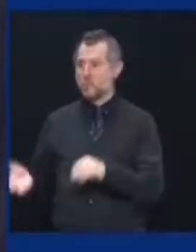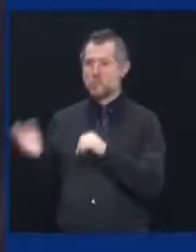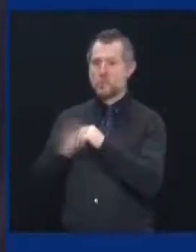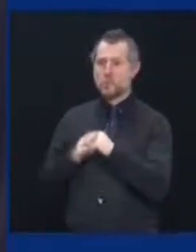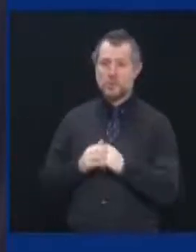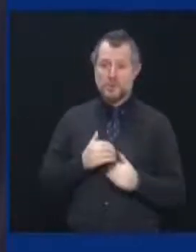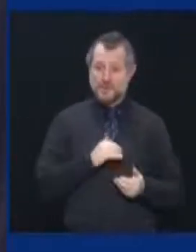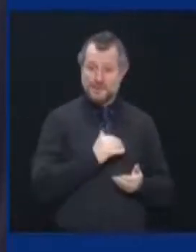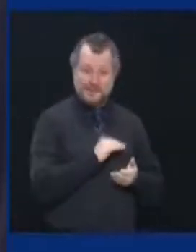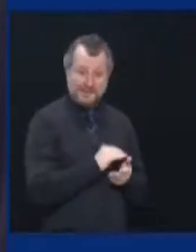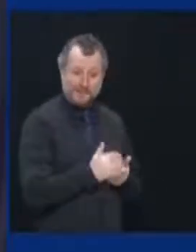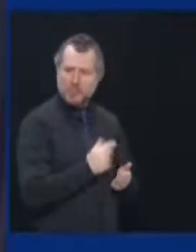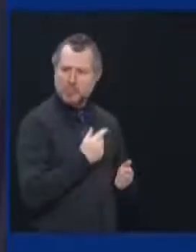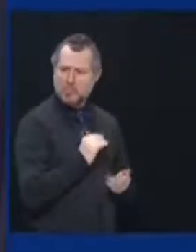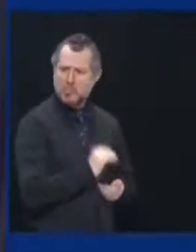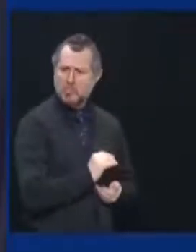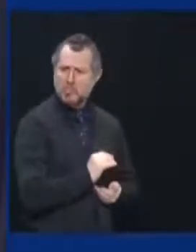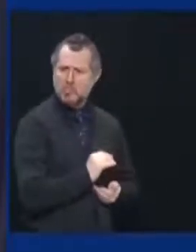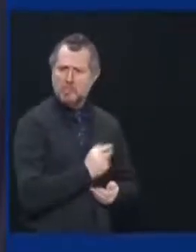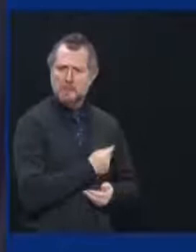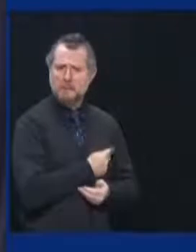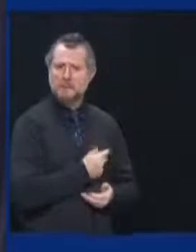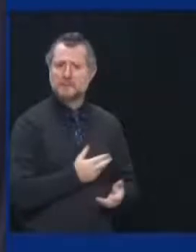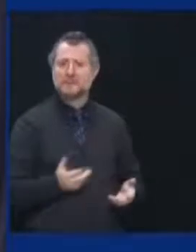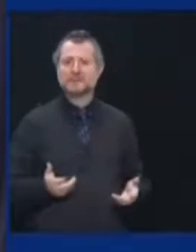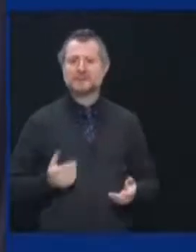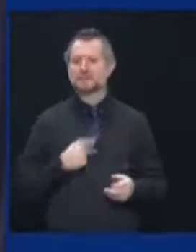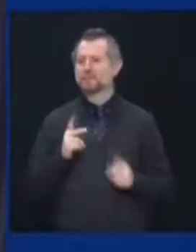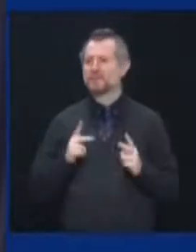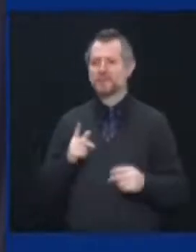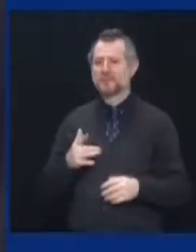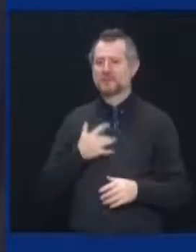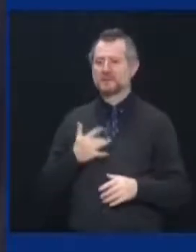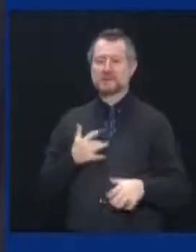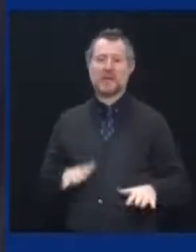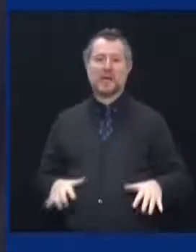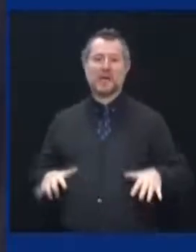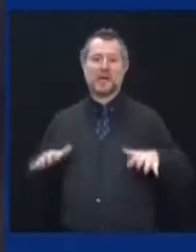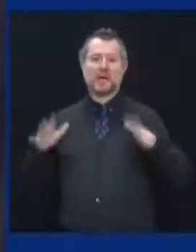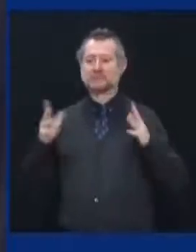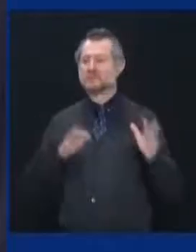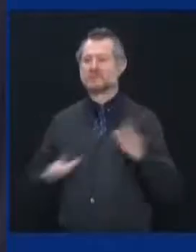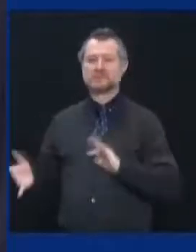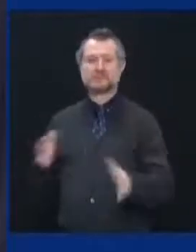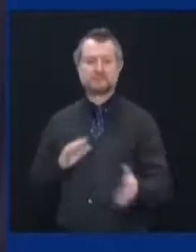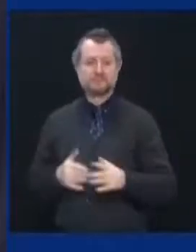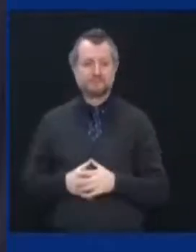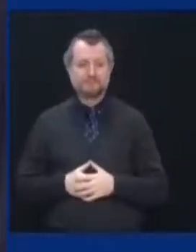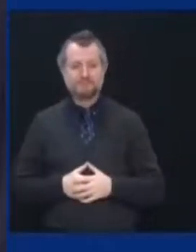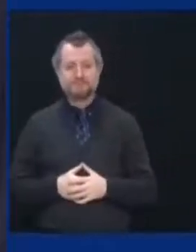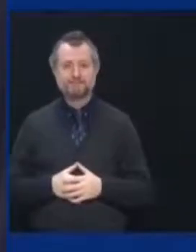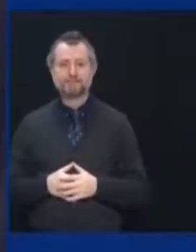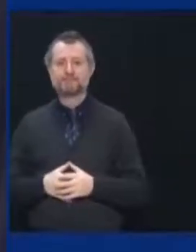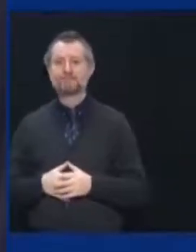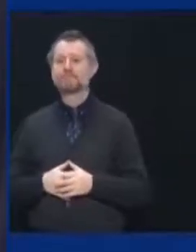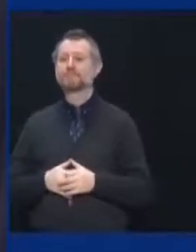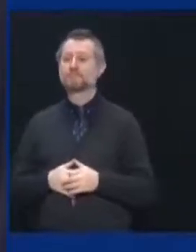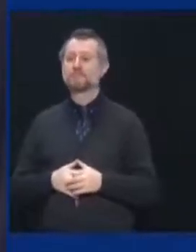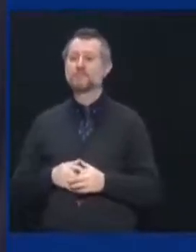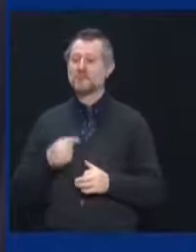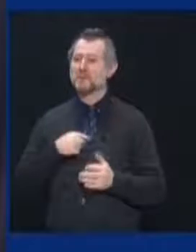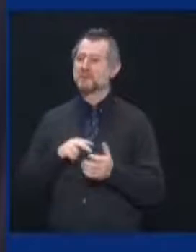you create a tension and an anxiety in and of itself. You're going to